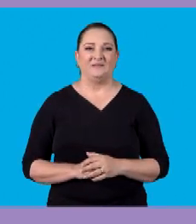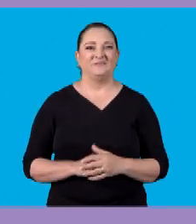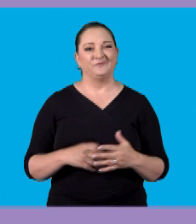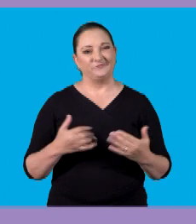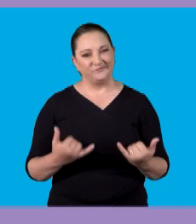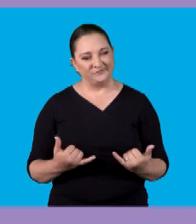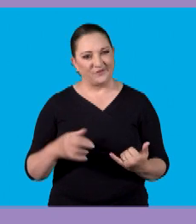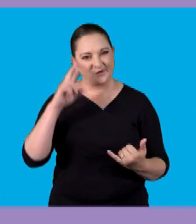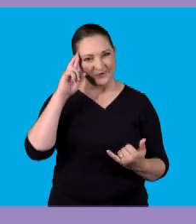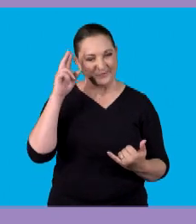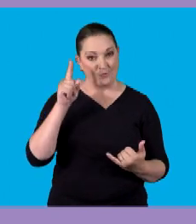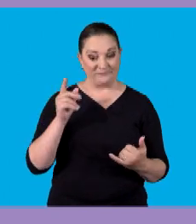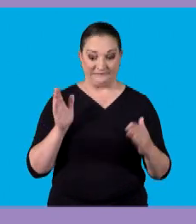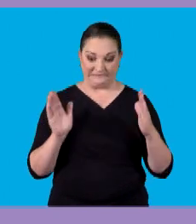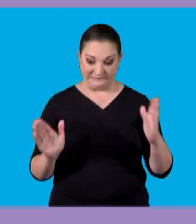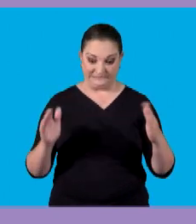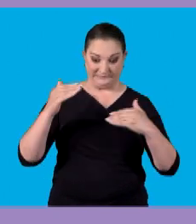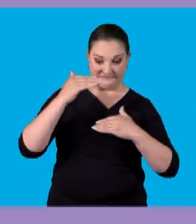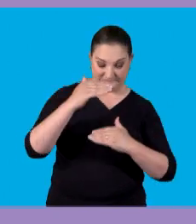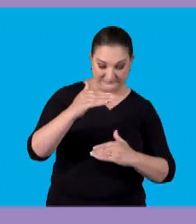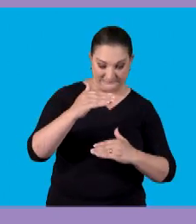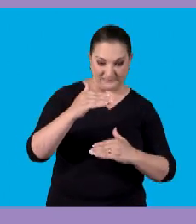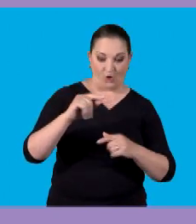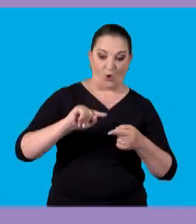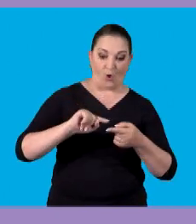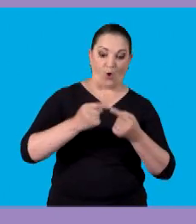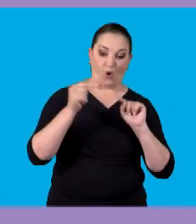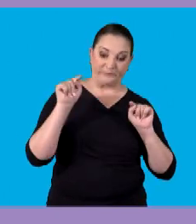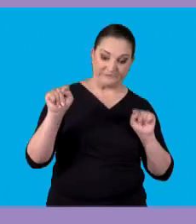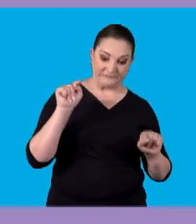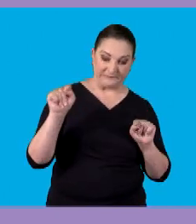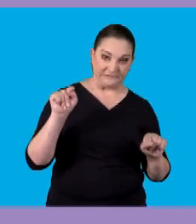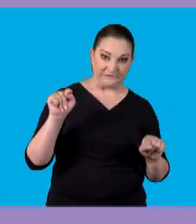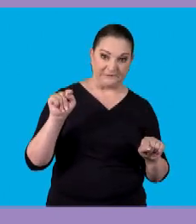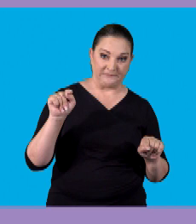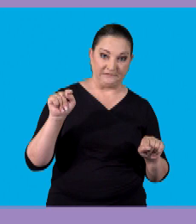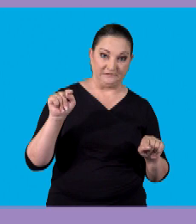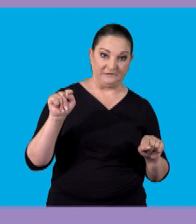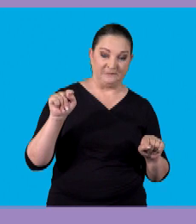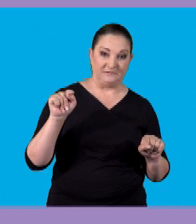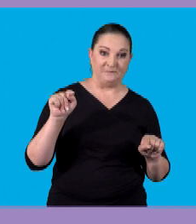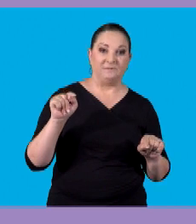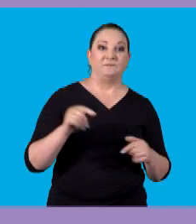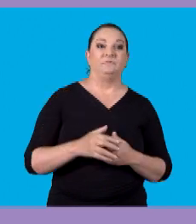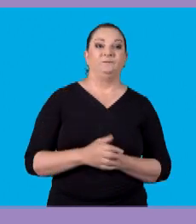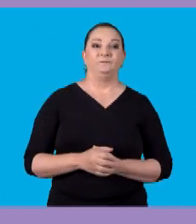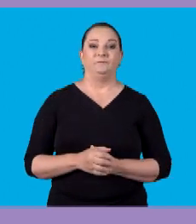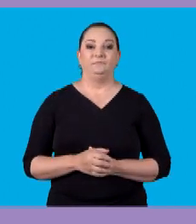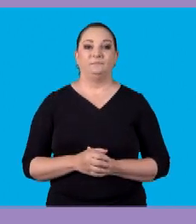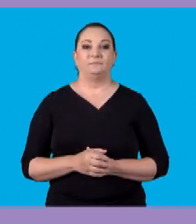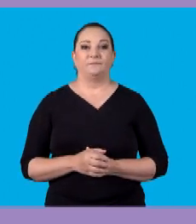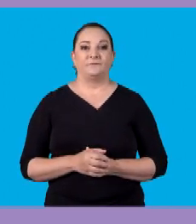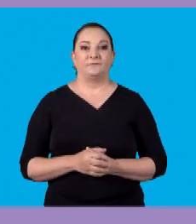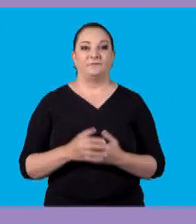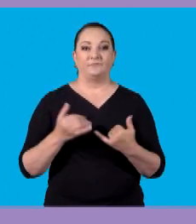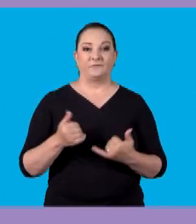Now remember, this is a parallelogram. So this means that the opposite sides are parallel.